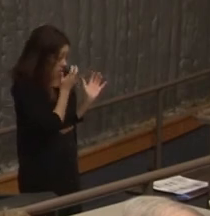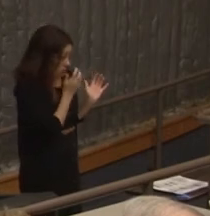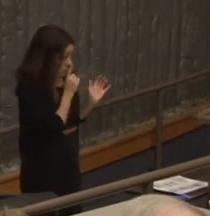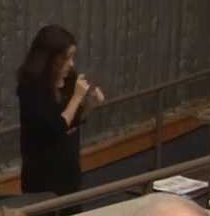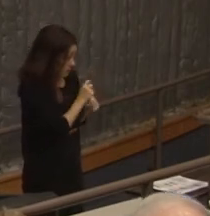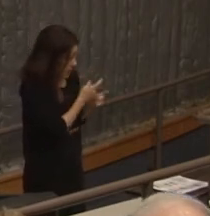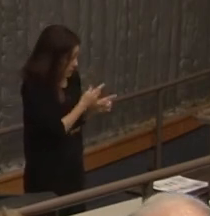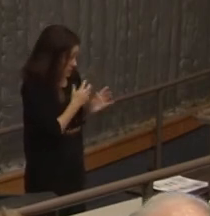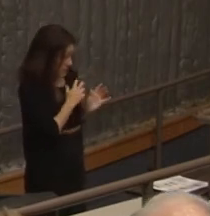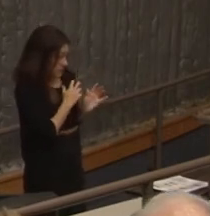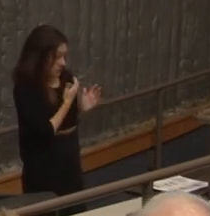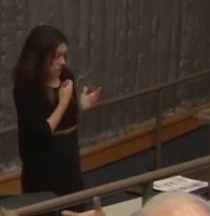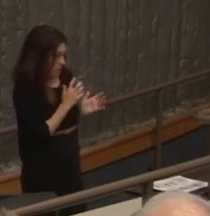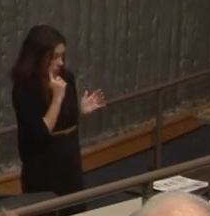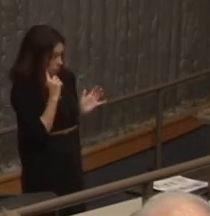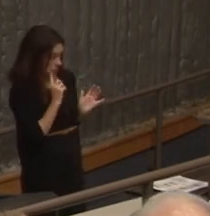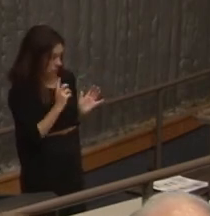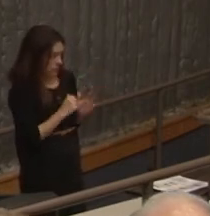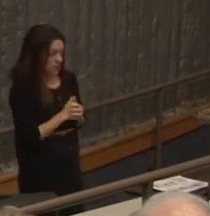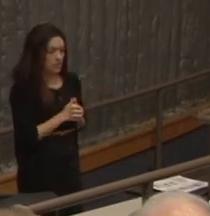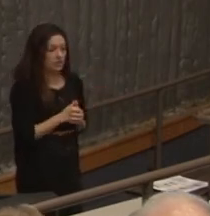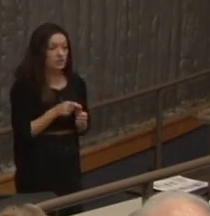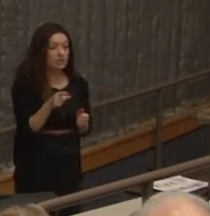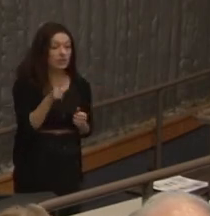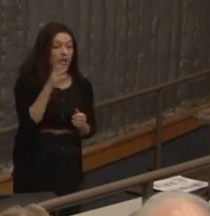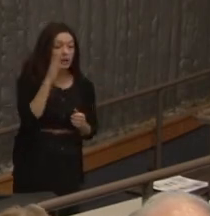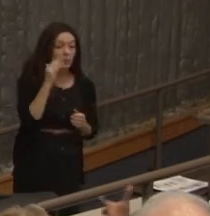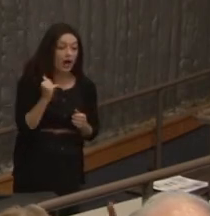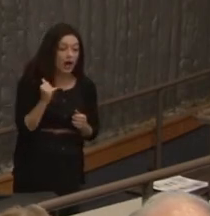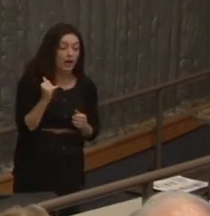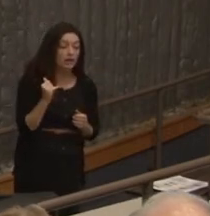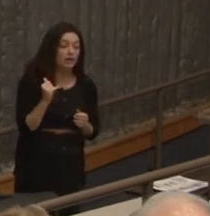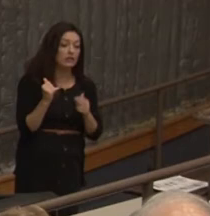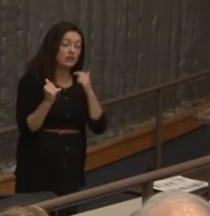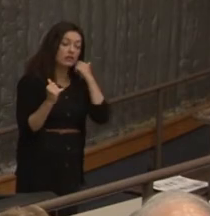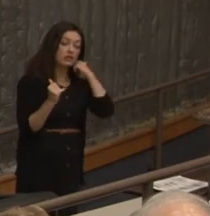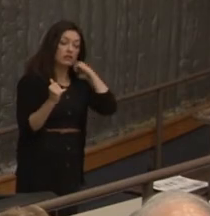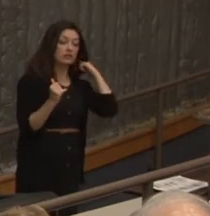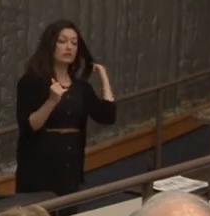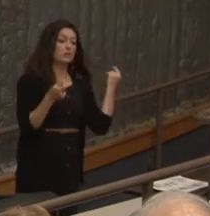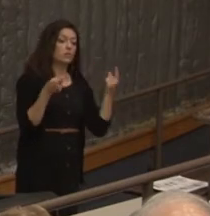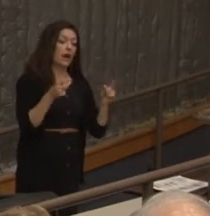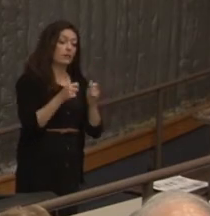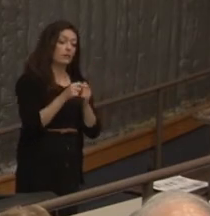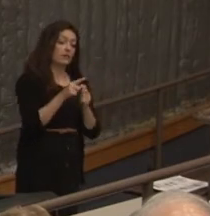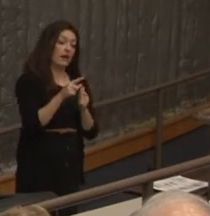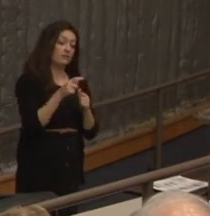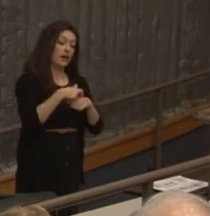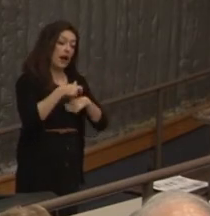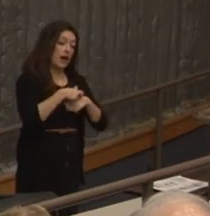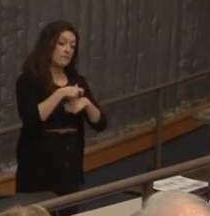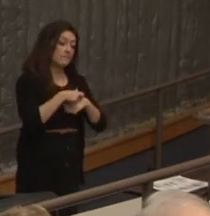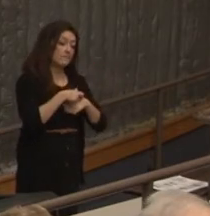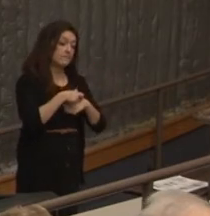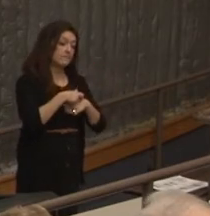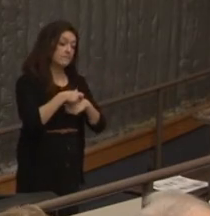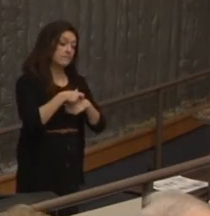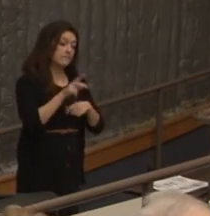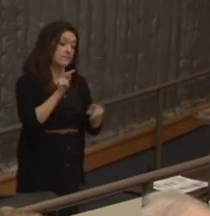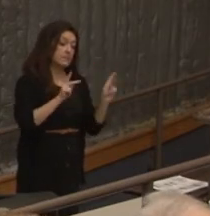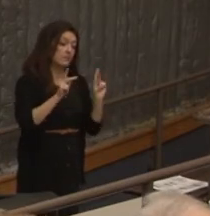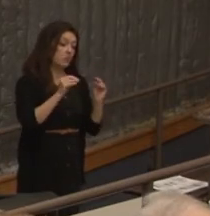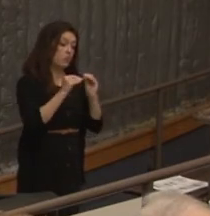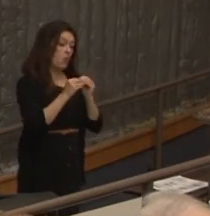Do you have a question? I was going to ask to continue as to why, what transitioned in that decade that changed that sentiment.